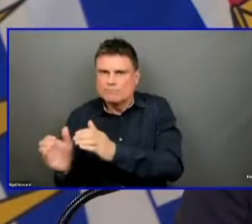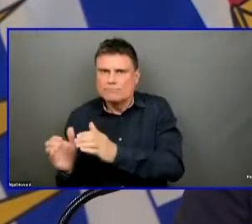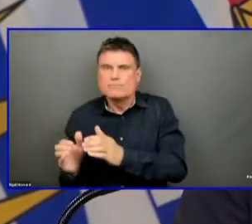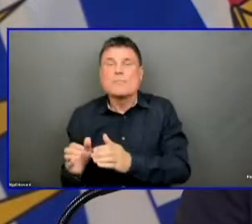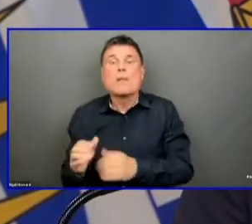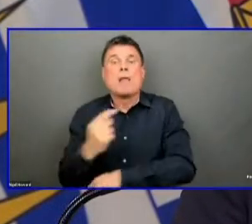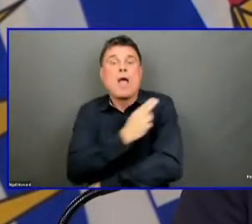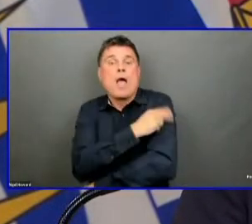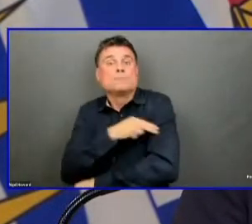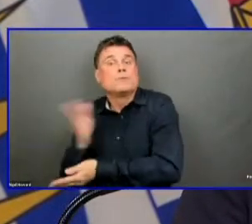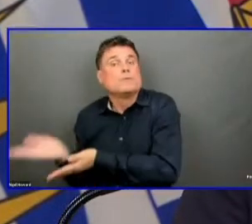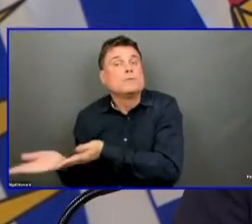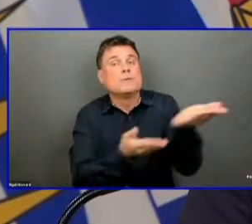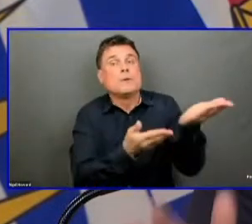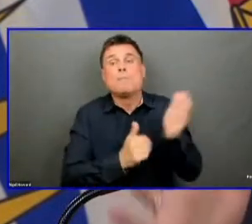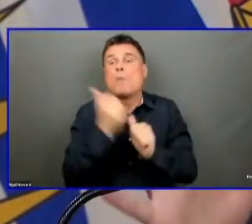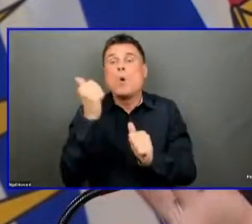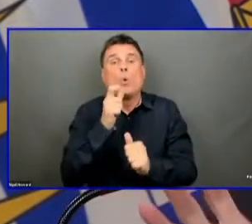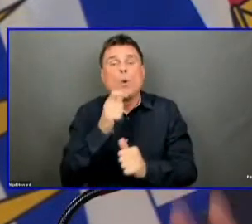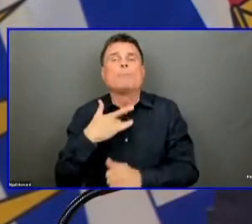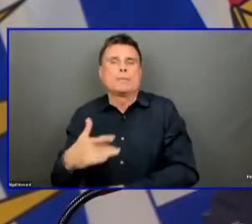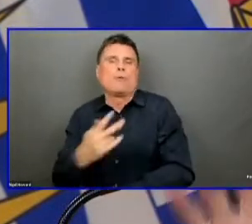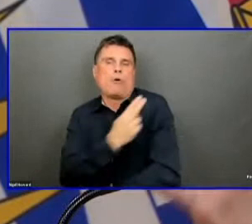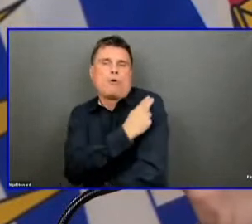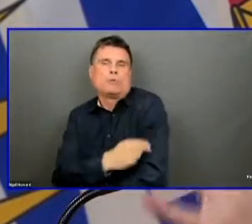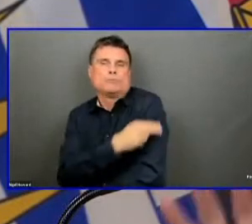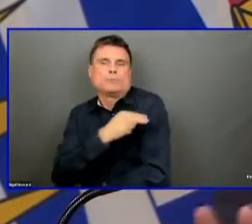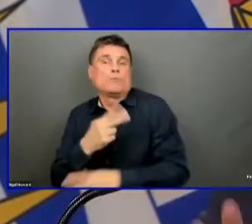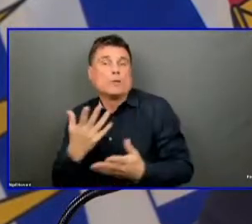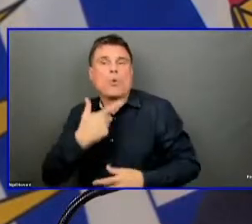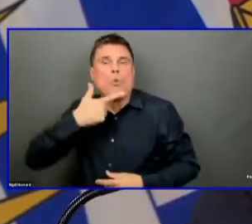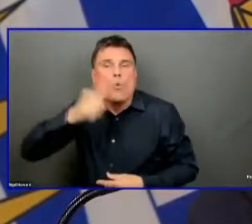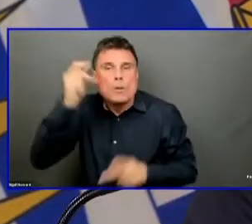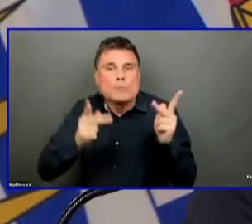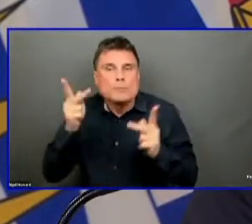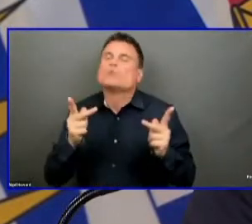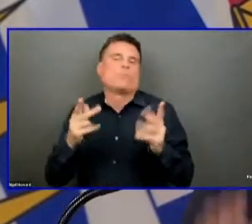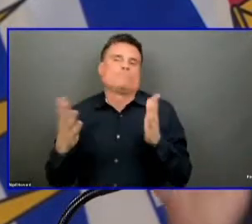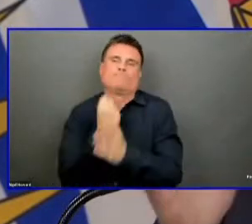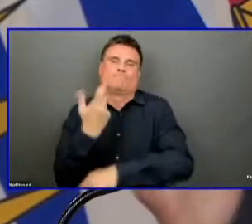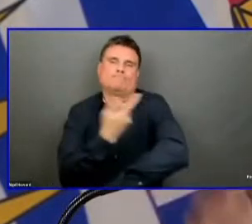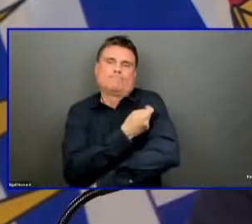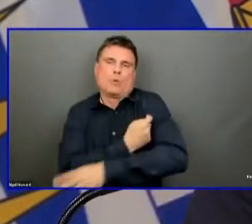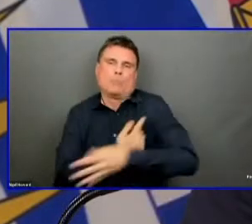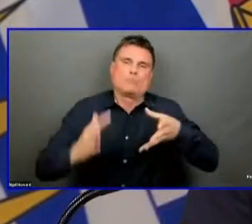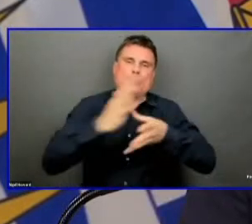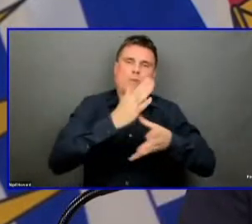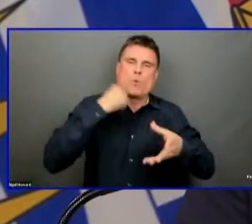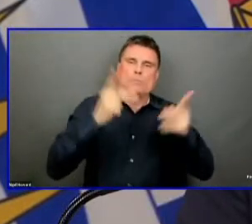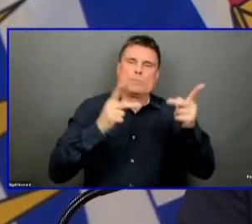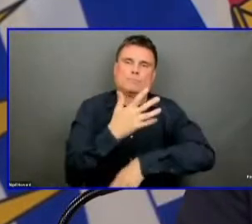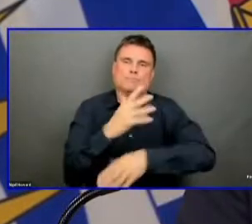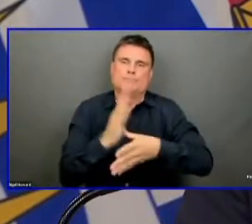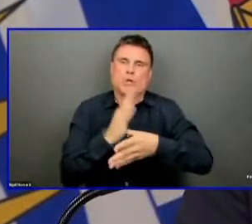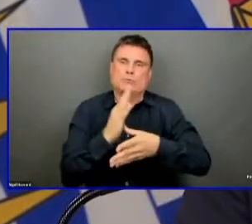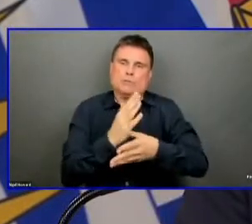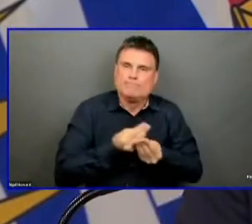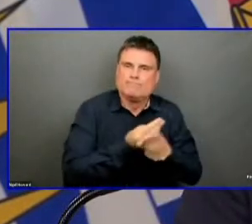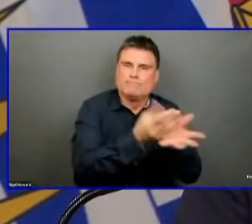to anybody over age 55 to try and increase our protection in that lower of that age